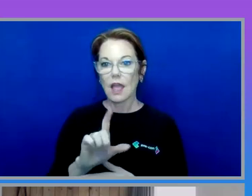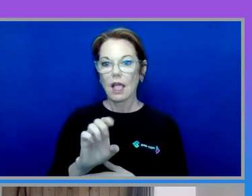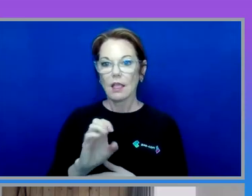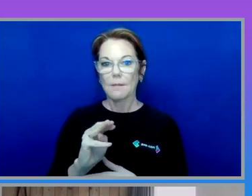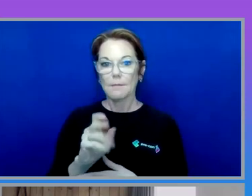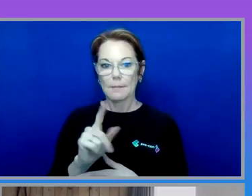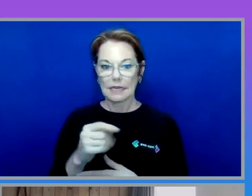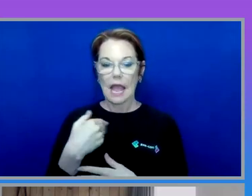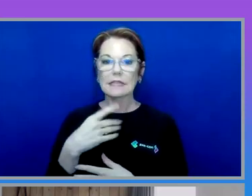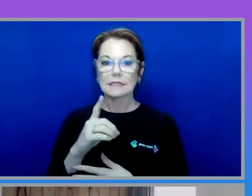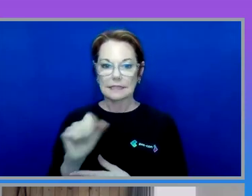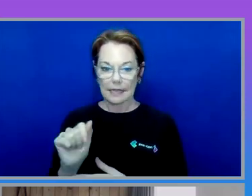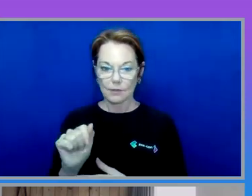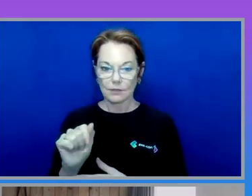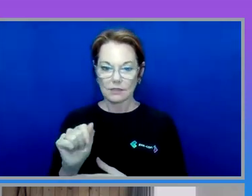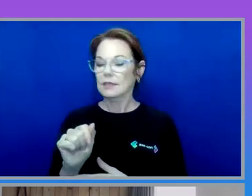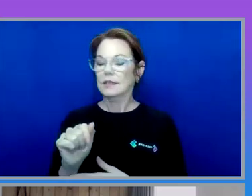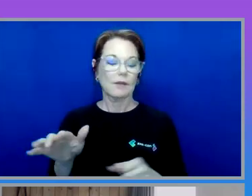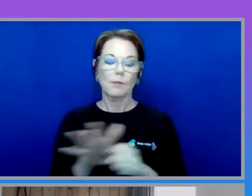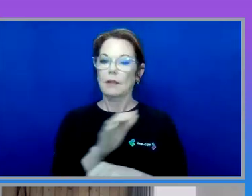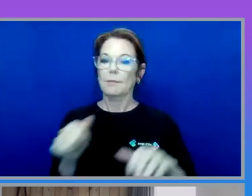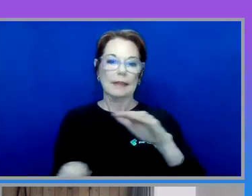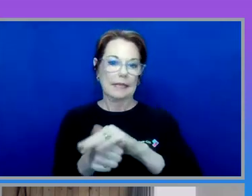disabled attribute, then it's completely hidden.